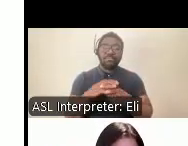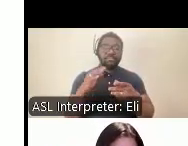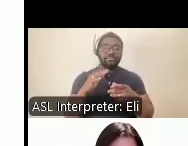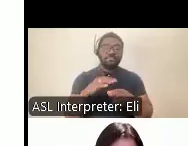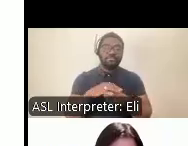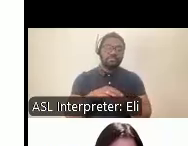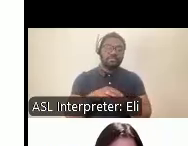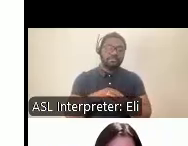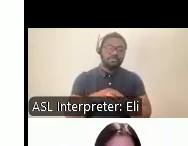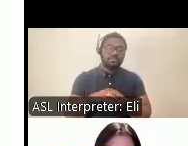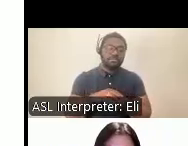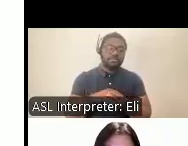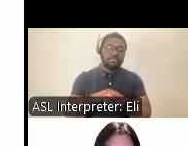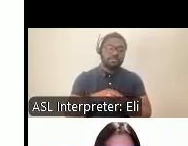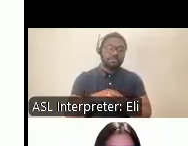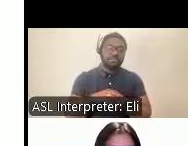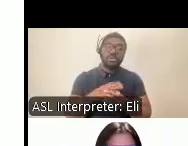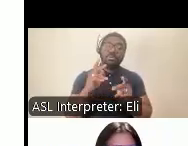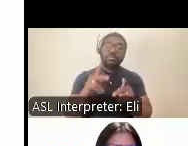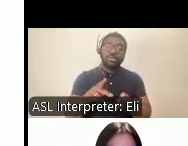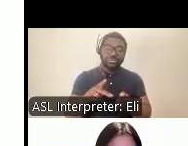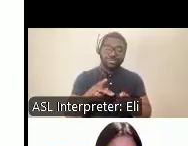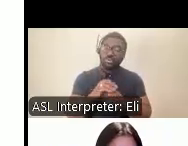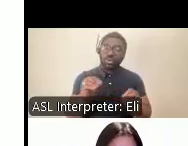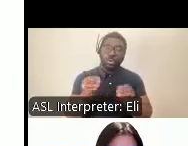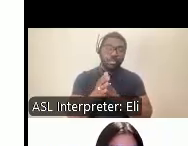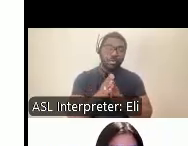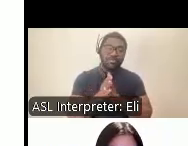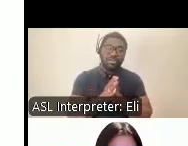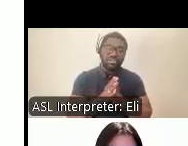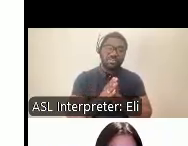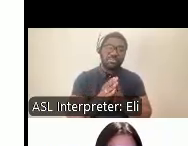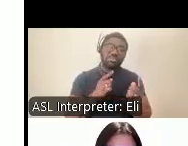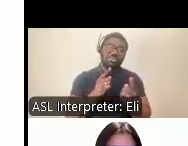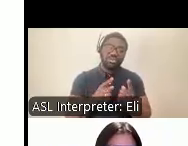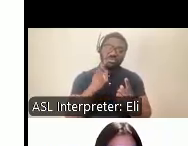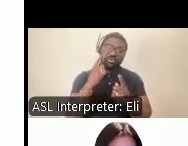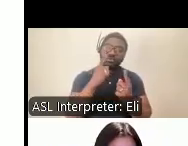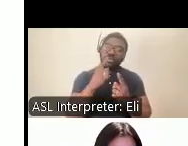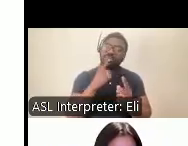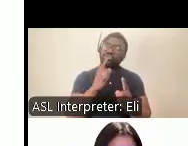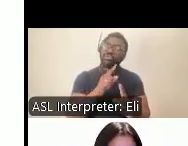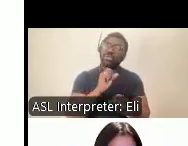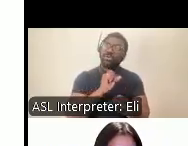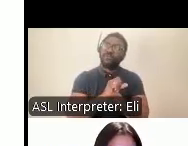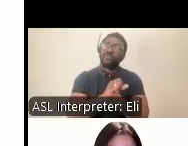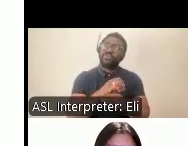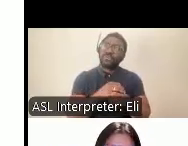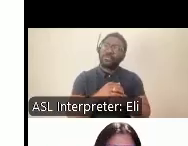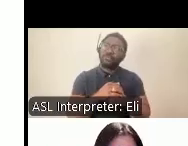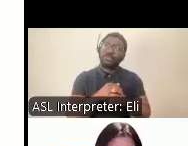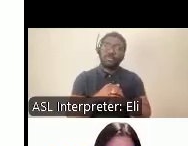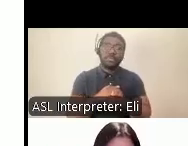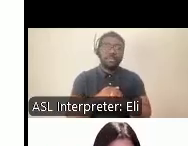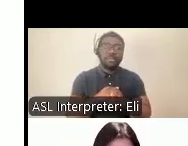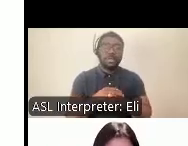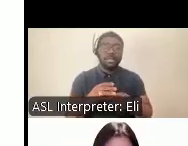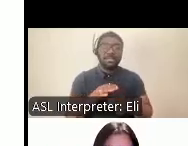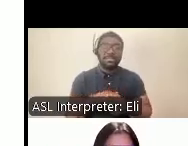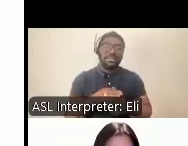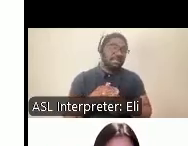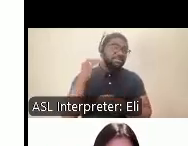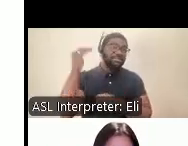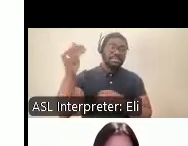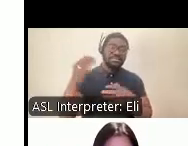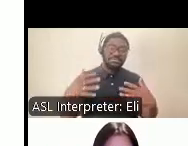struggle to think of a job goal. Excessive fears, worries, or anxieties. These are not diagnoses. These